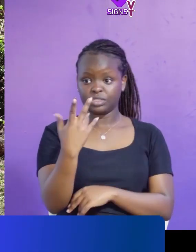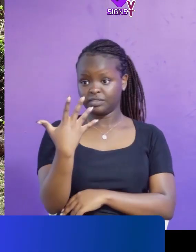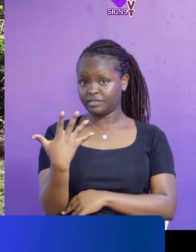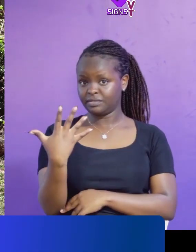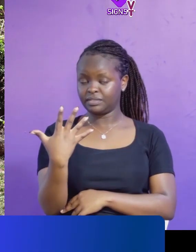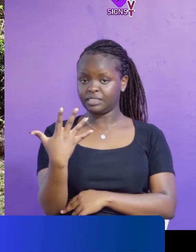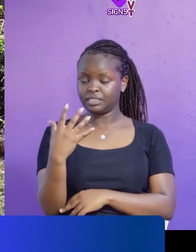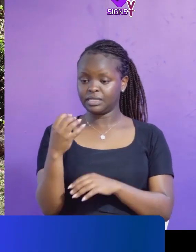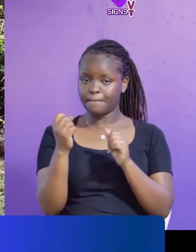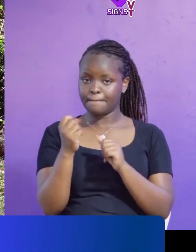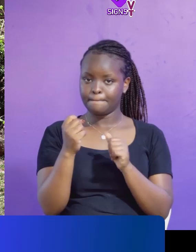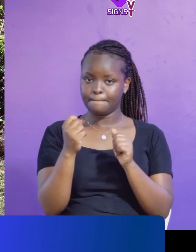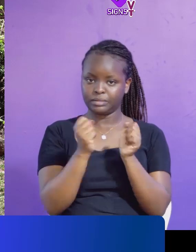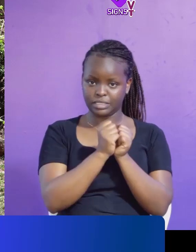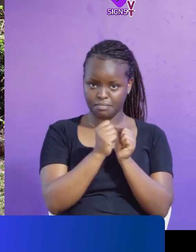October